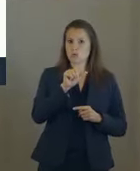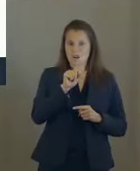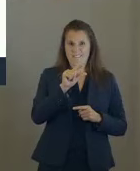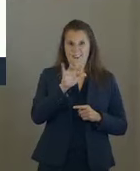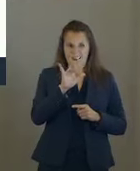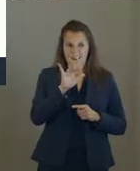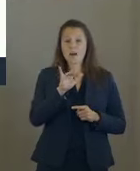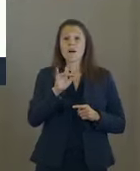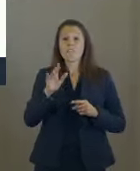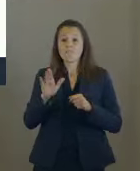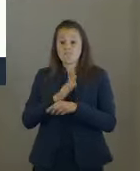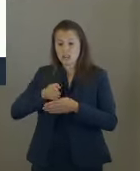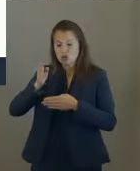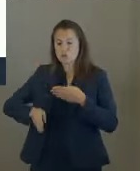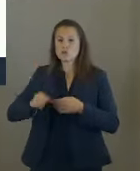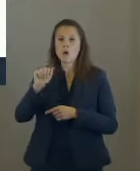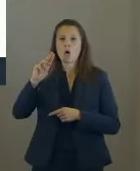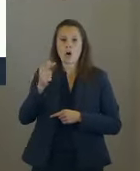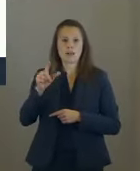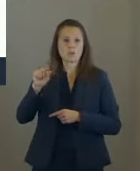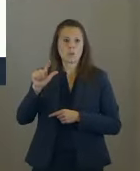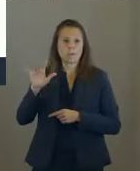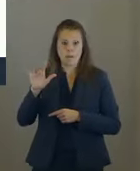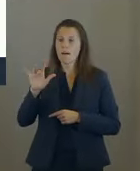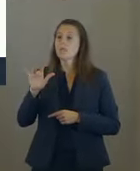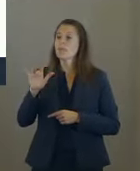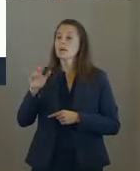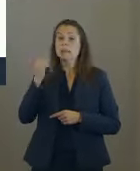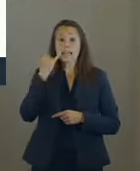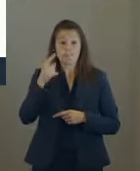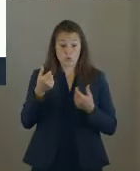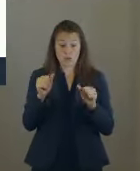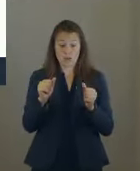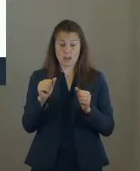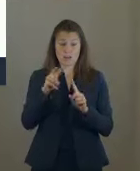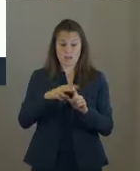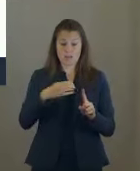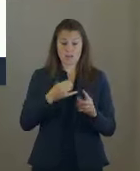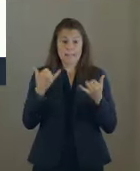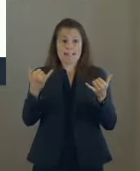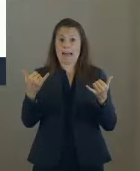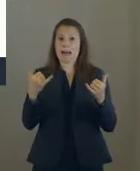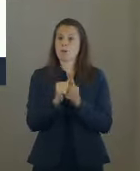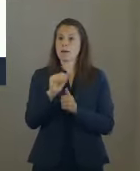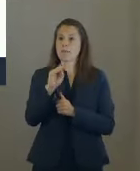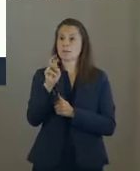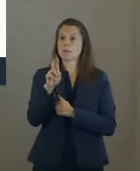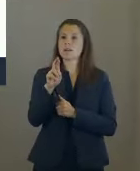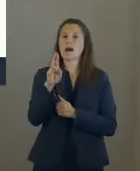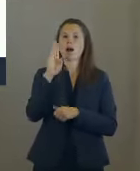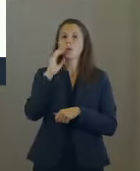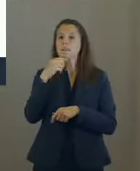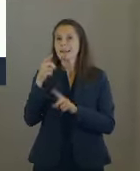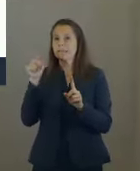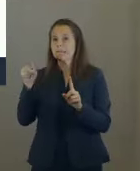to be completed in August of 2025. Currently, if you attempt to file a complaint with the Michigan Department of Civil Rights online, you are directed to the